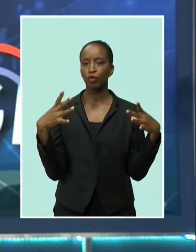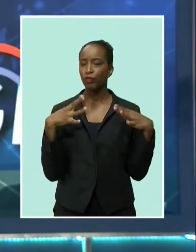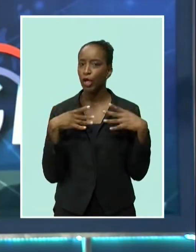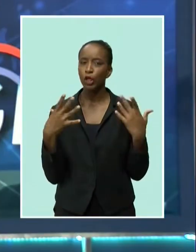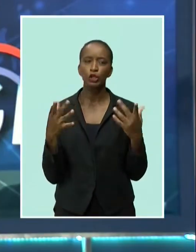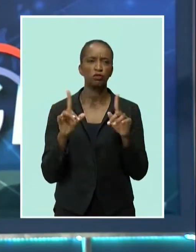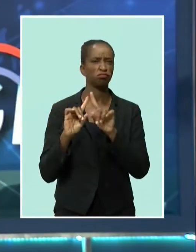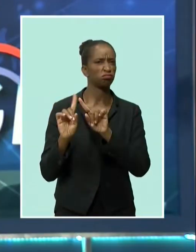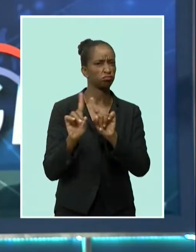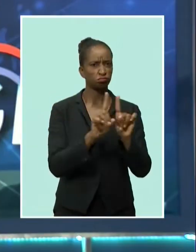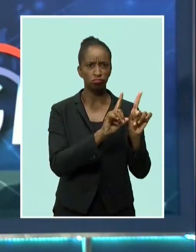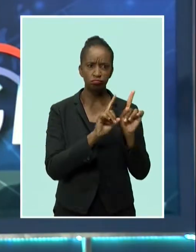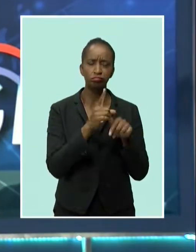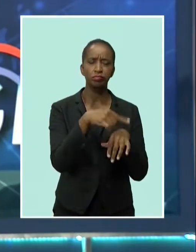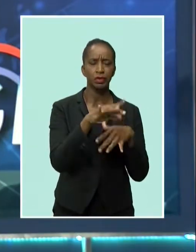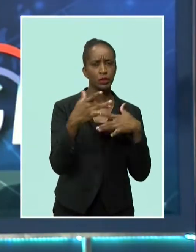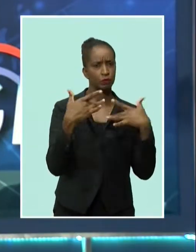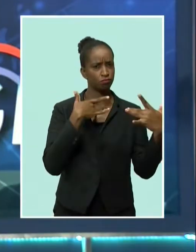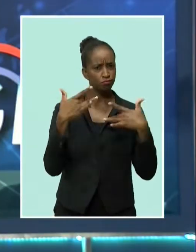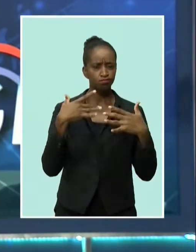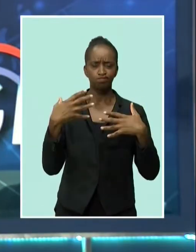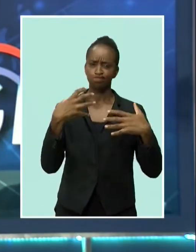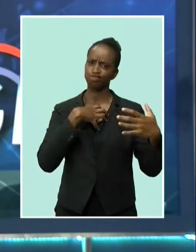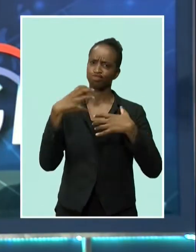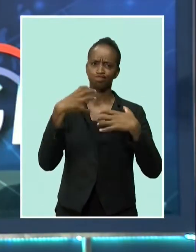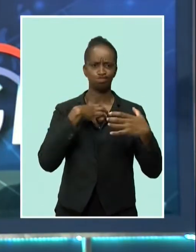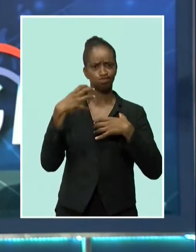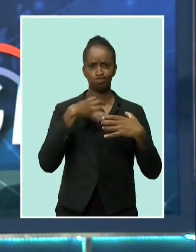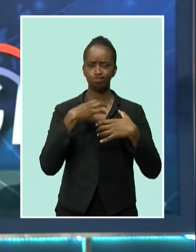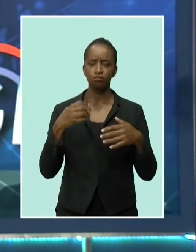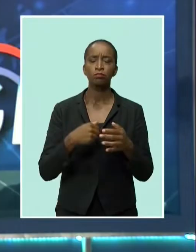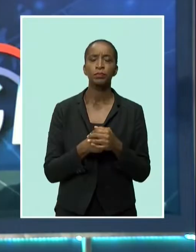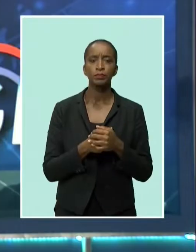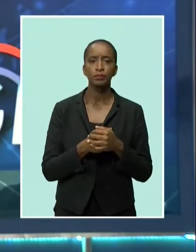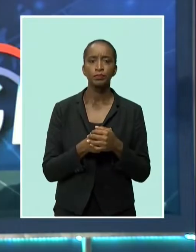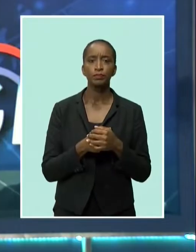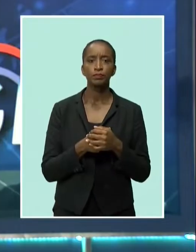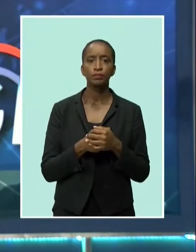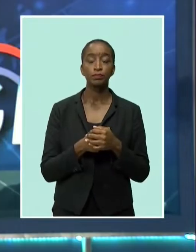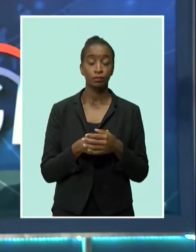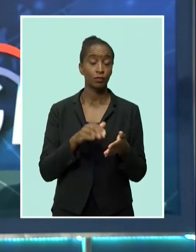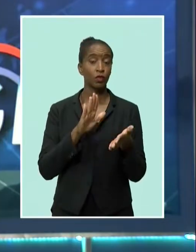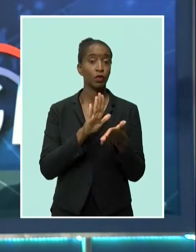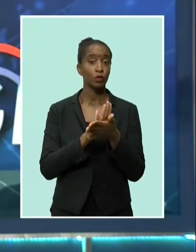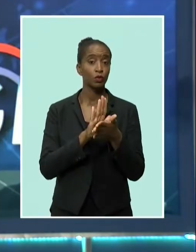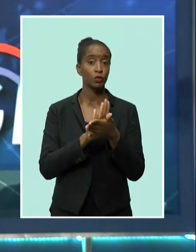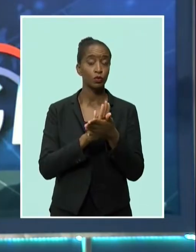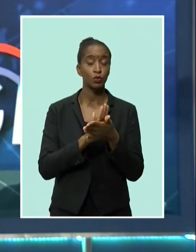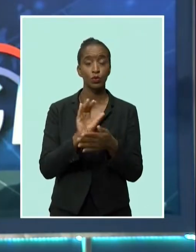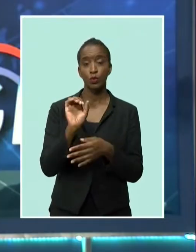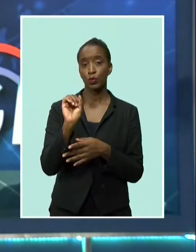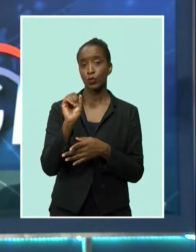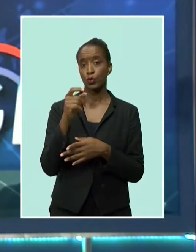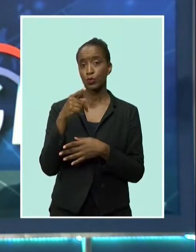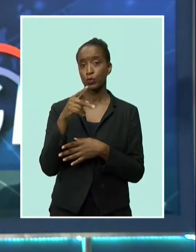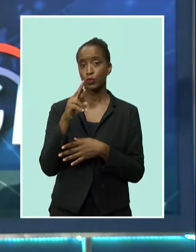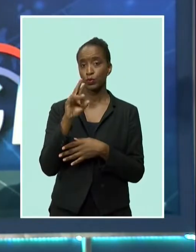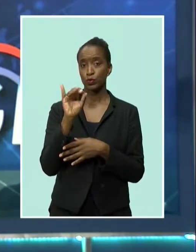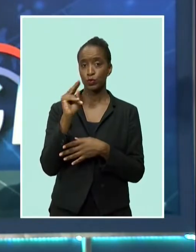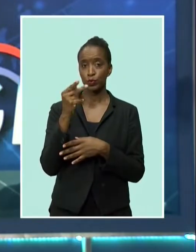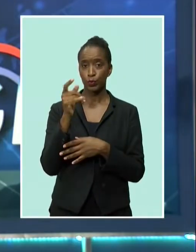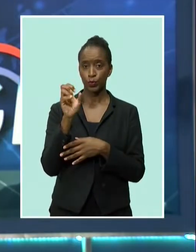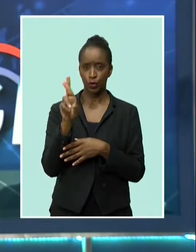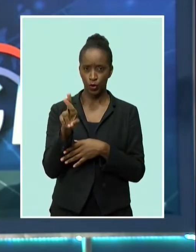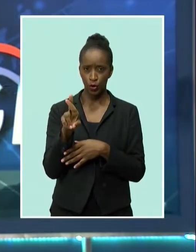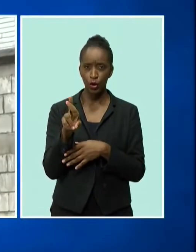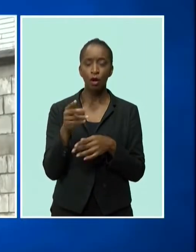management on how the issues could be resolved. Classes at the Spring Memorial Secondary School were cut short this morning when traces of